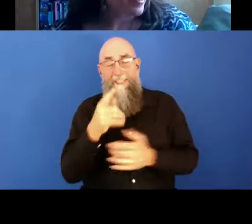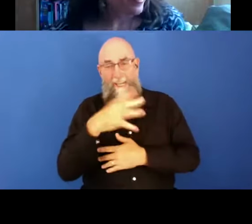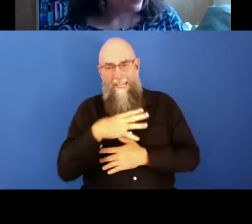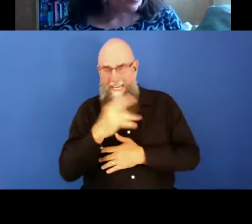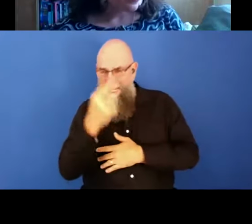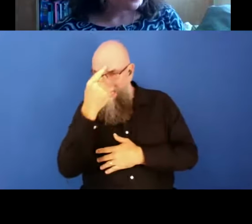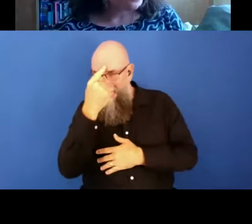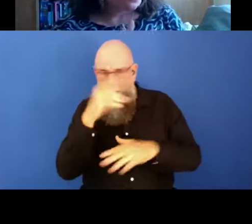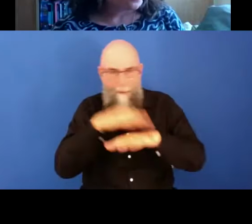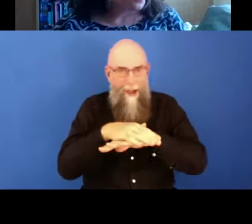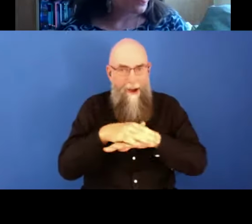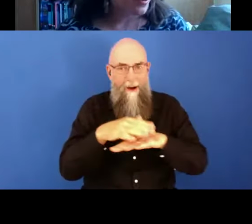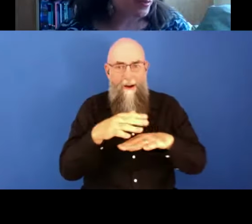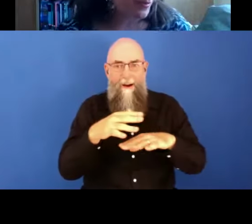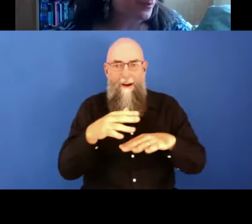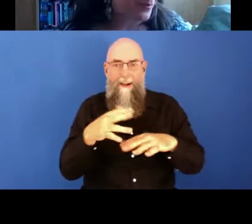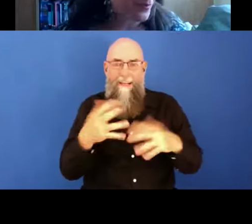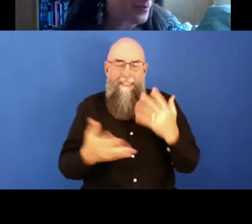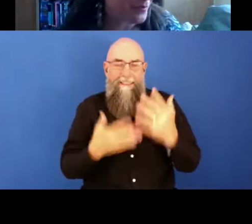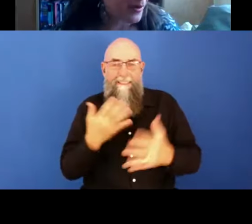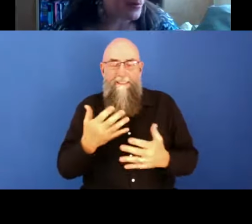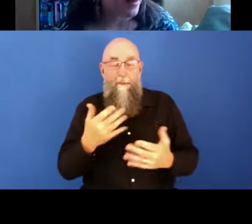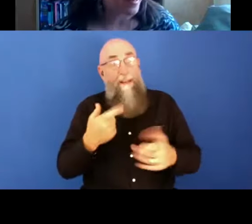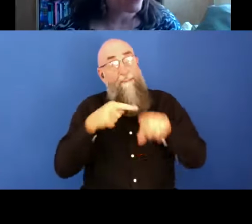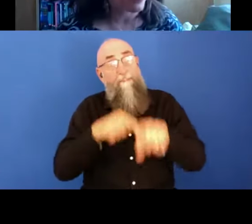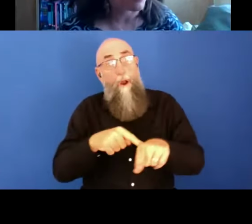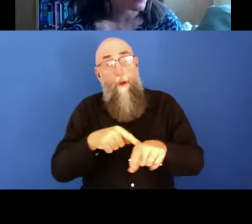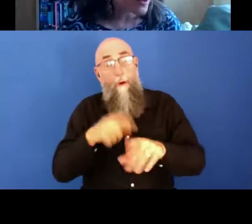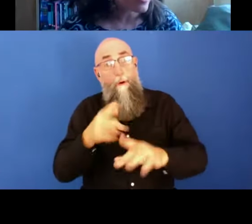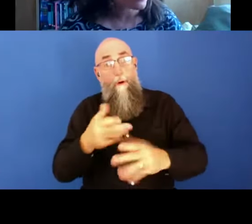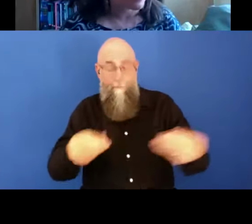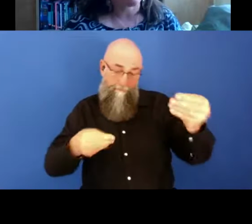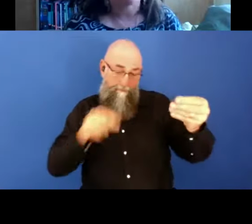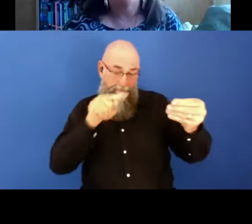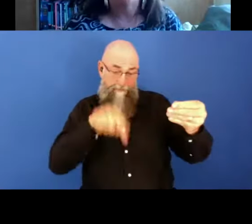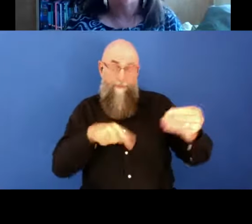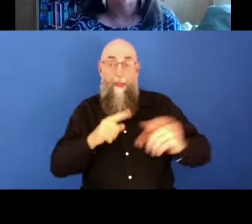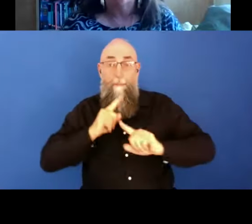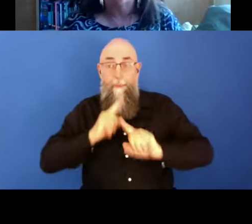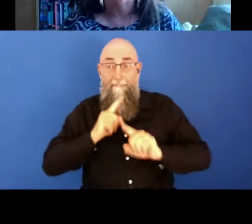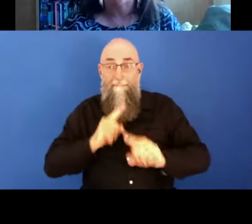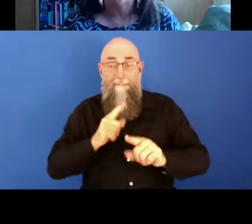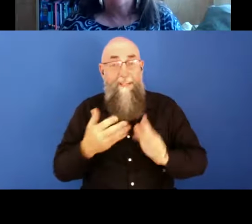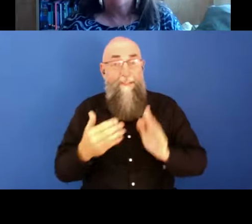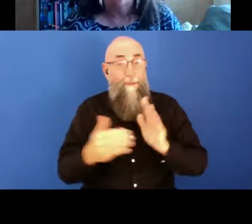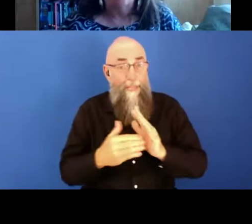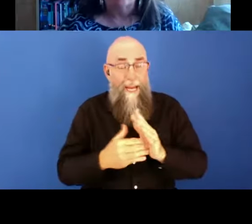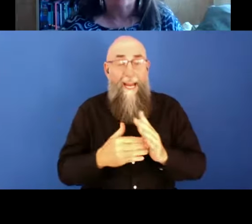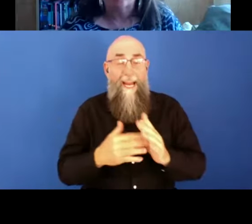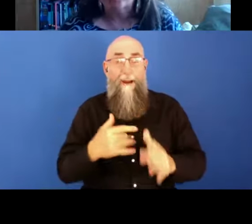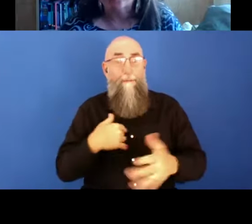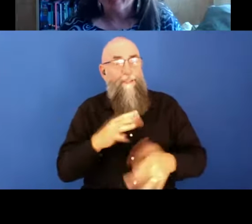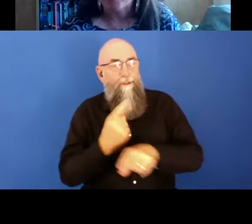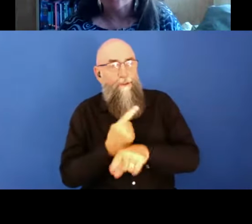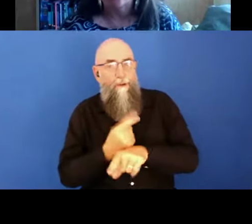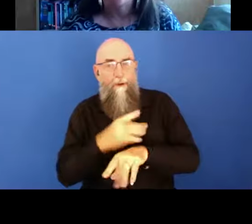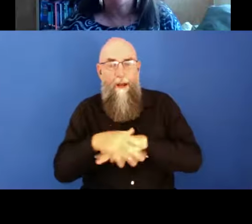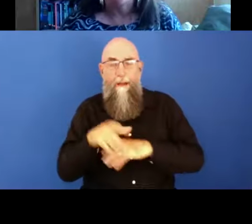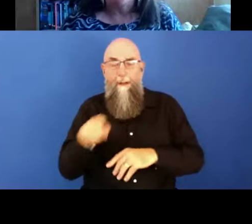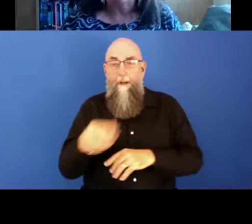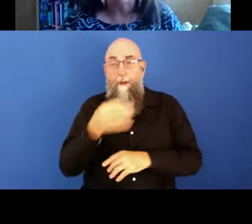um brief blurb about the talk today is you know what do you do with when some kids want a boot